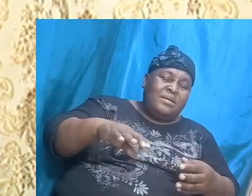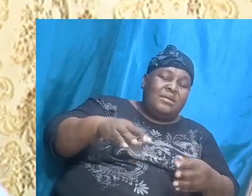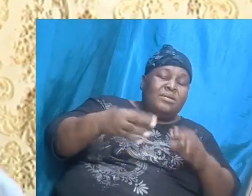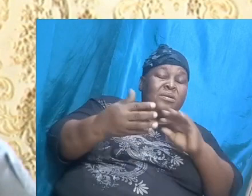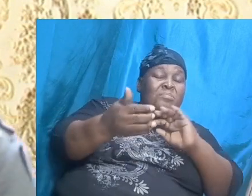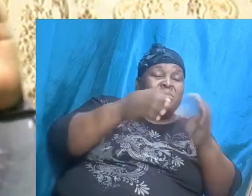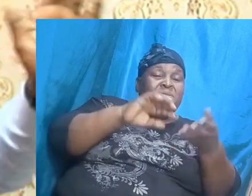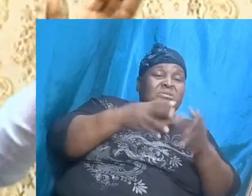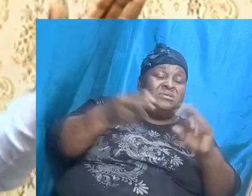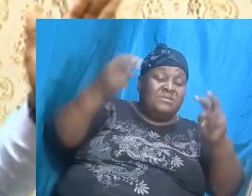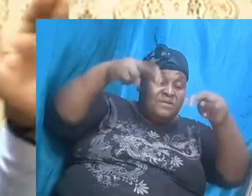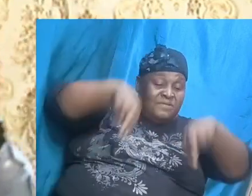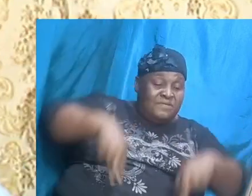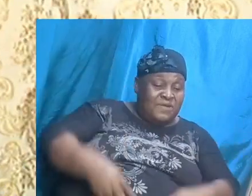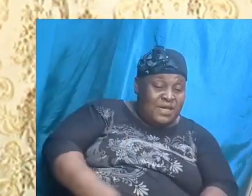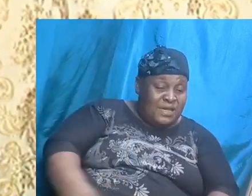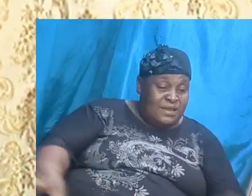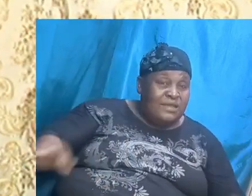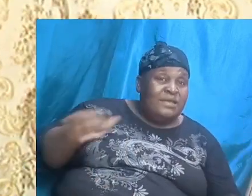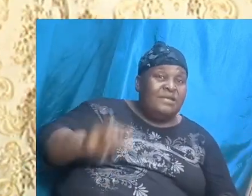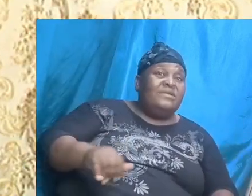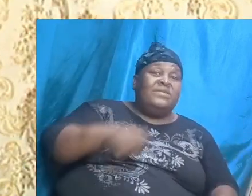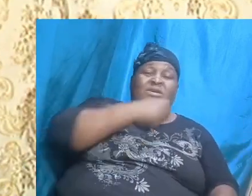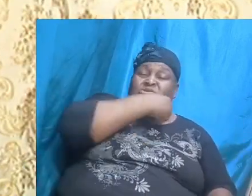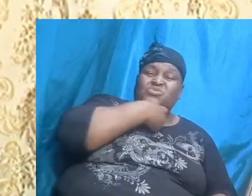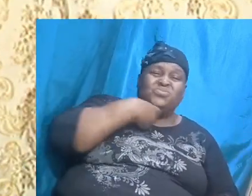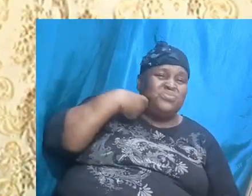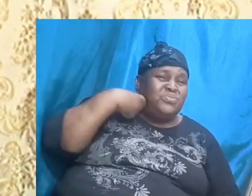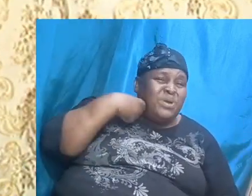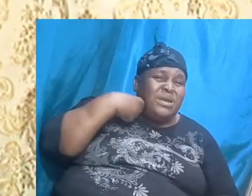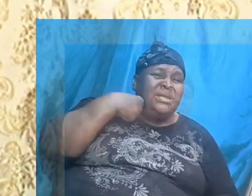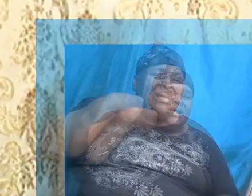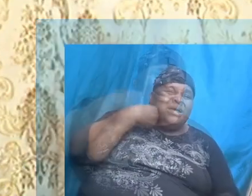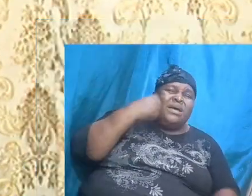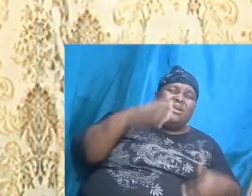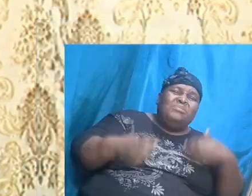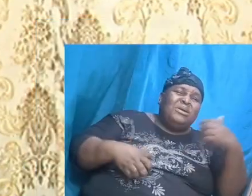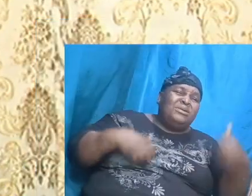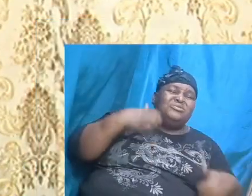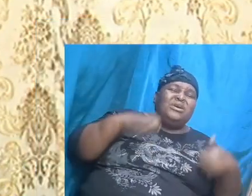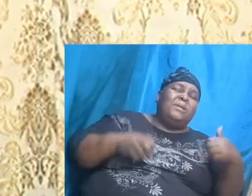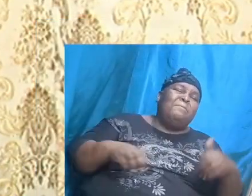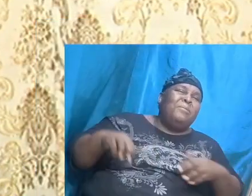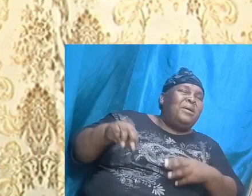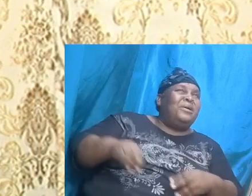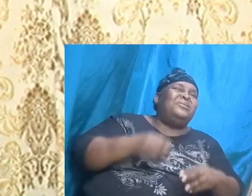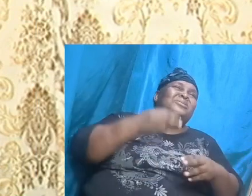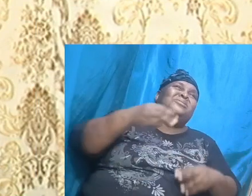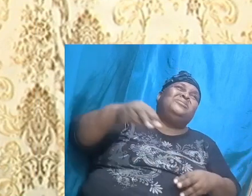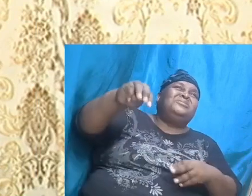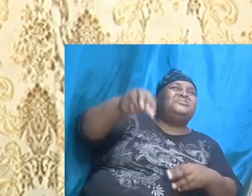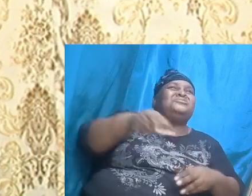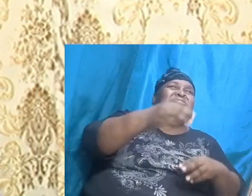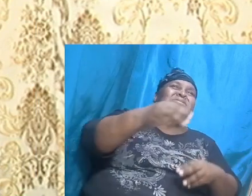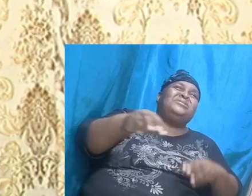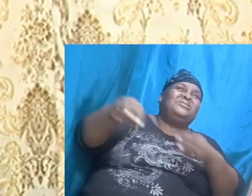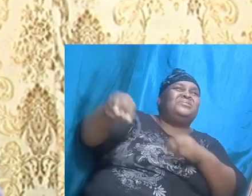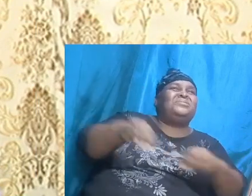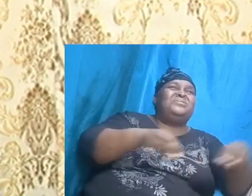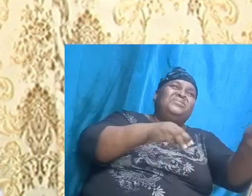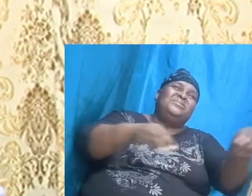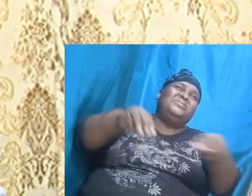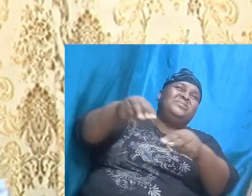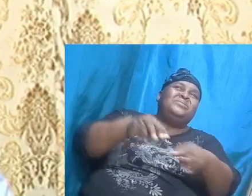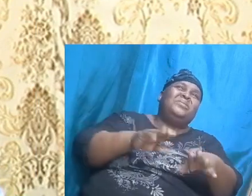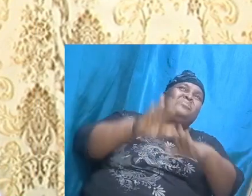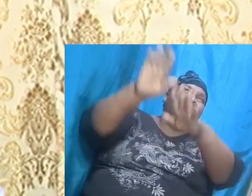they enjoyed it. And David, as you can imagine, as they are marching up to that mountain and singing, amen, how good and how